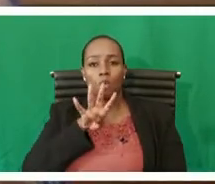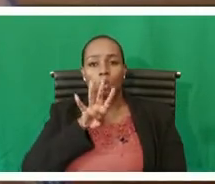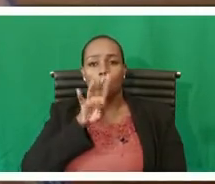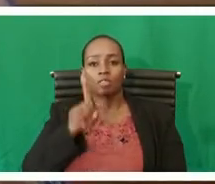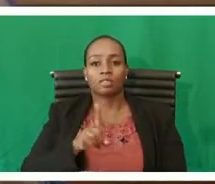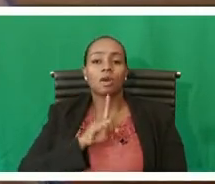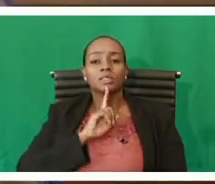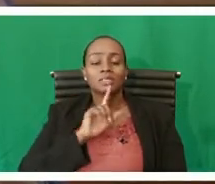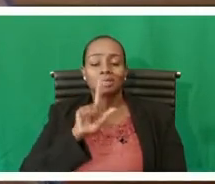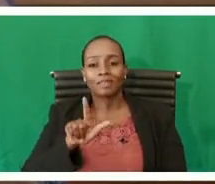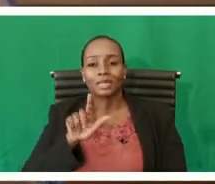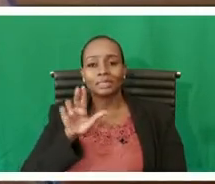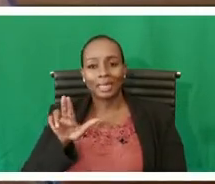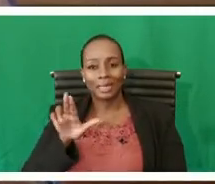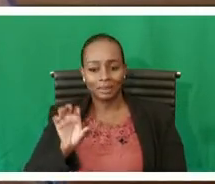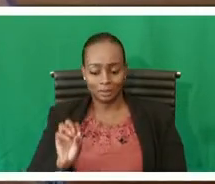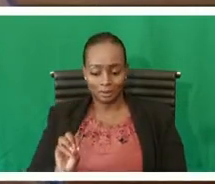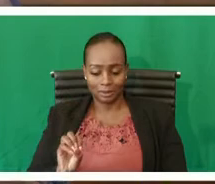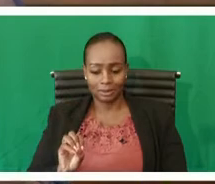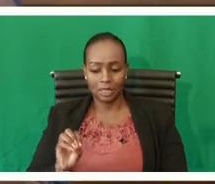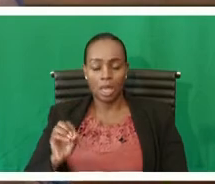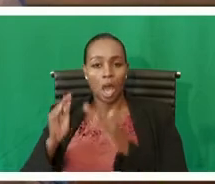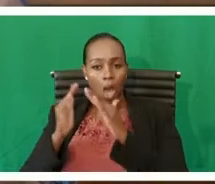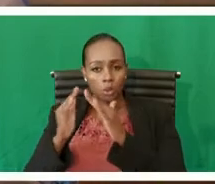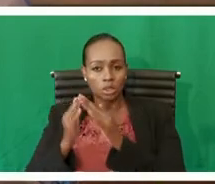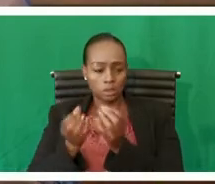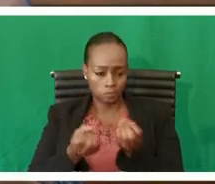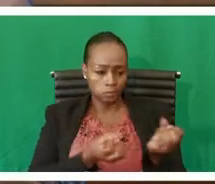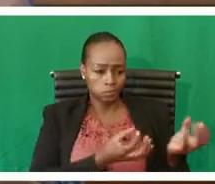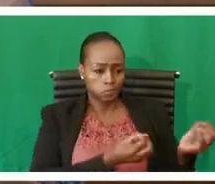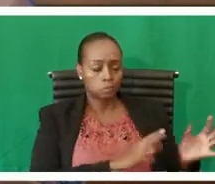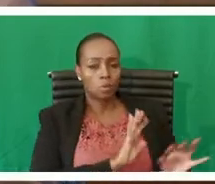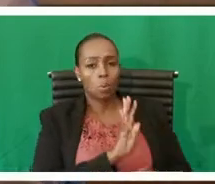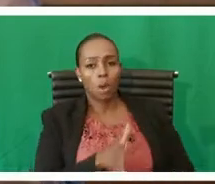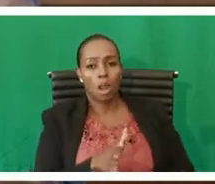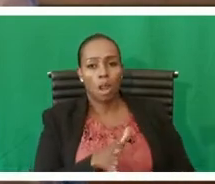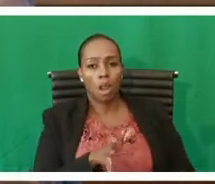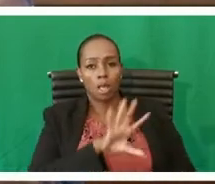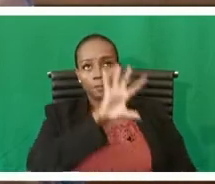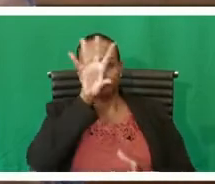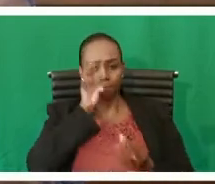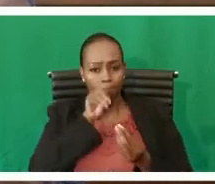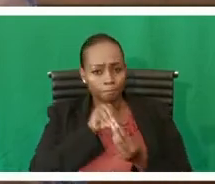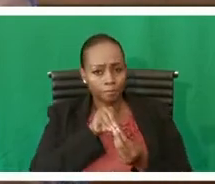4,785 houses in the coming financial year. One of these total housing units,